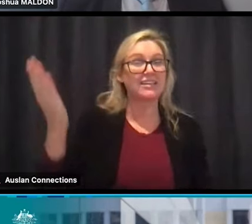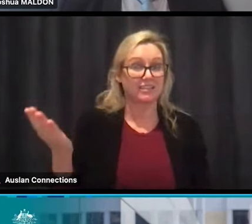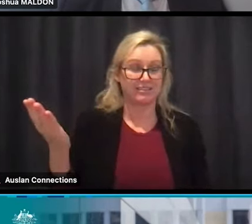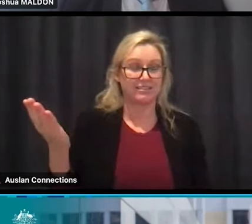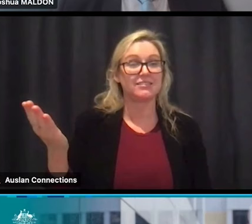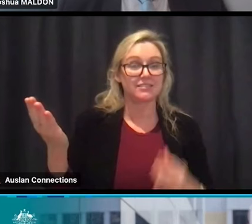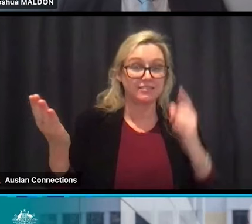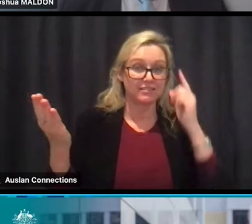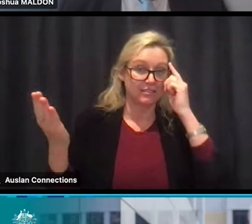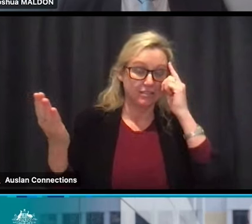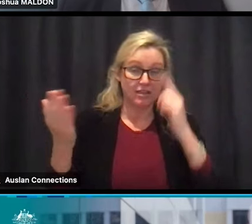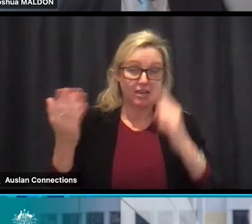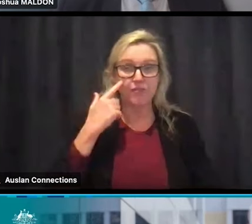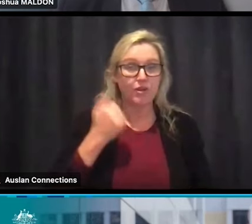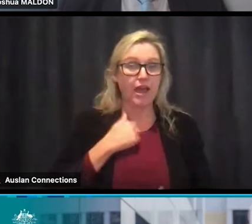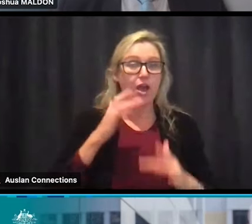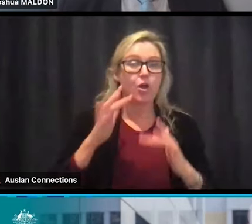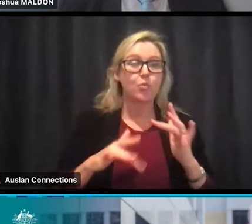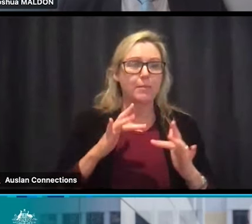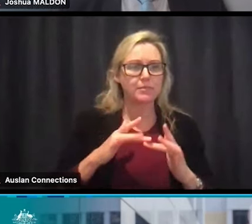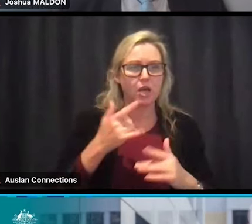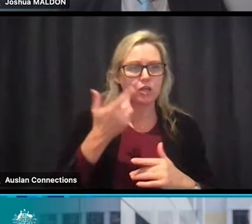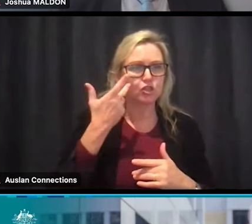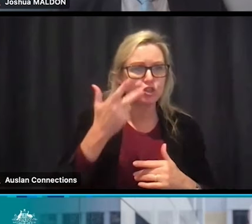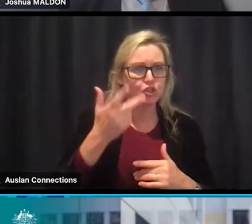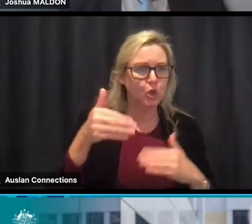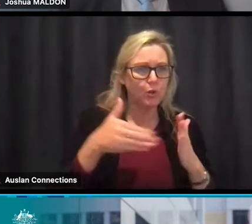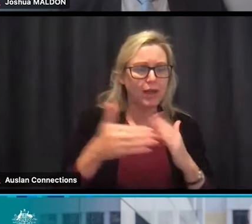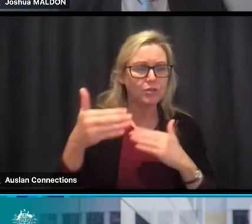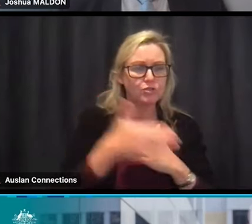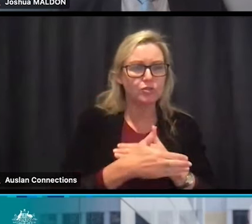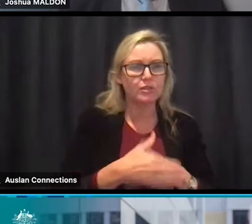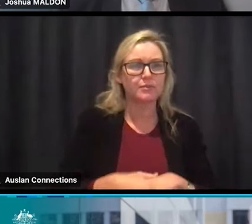on the website that is up on the screen, so